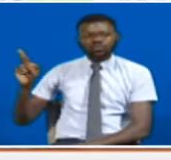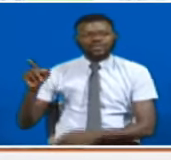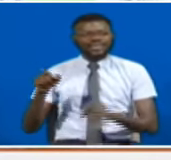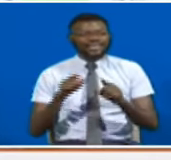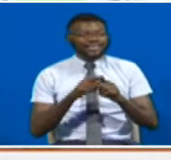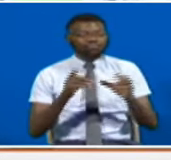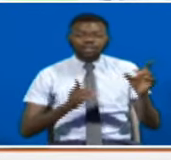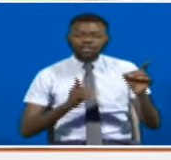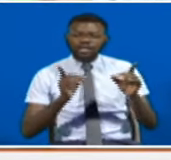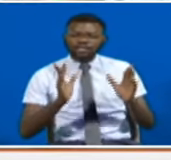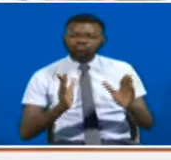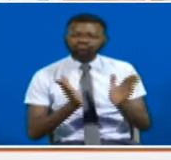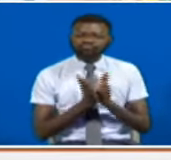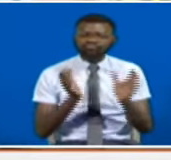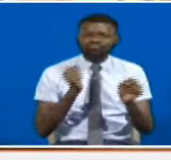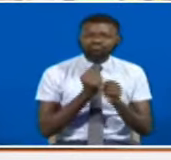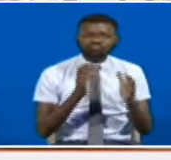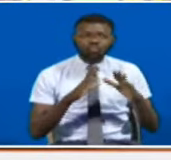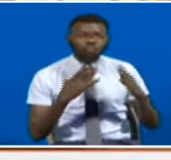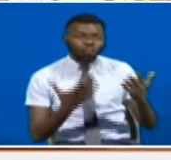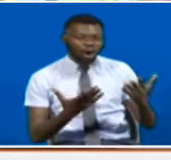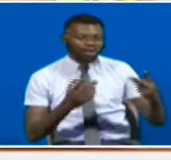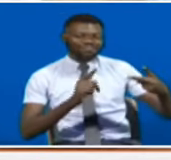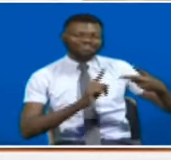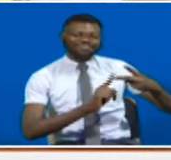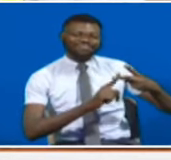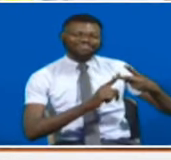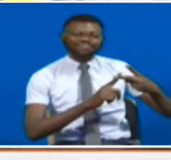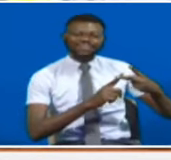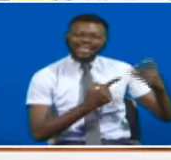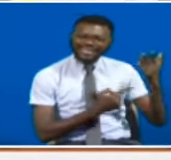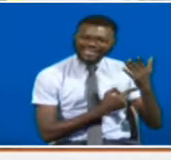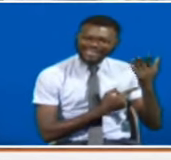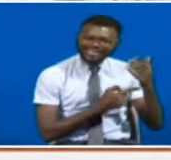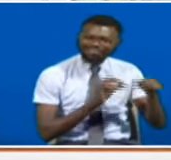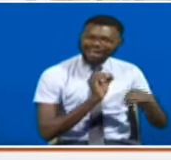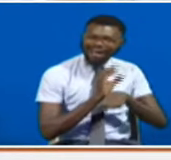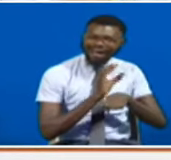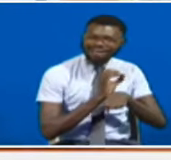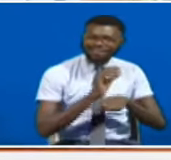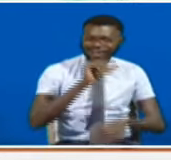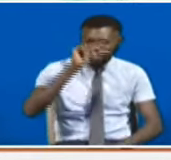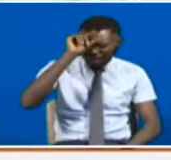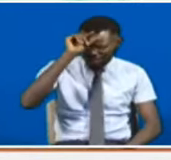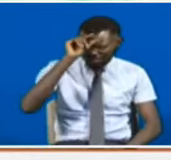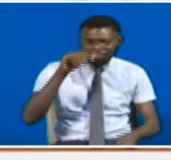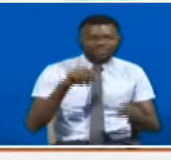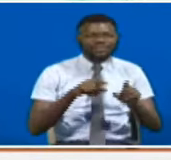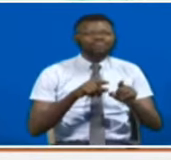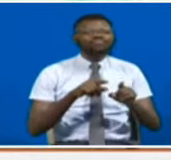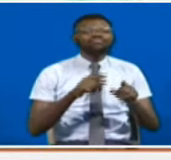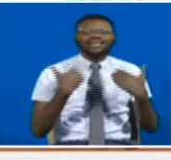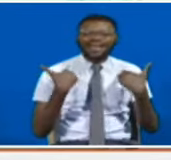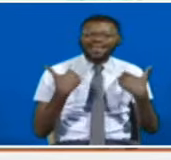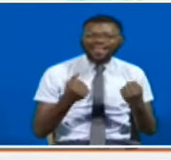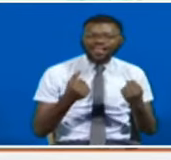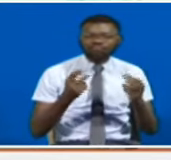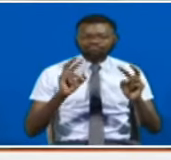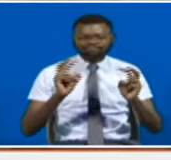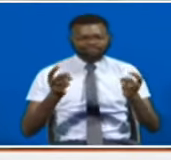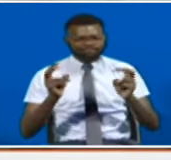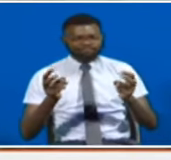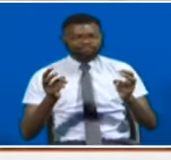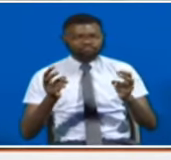Director General is expected to be the technical advisor to the government and Cabinet Secretary for Health on matters health within the